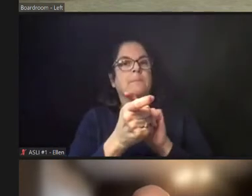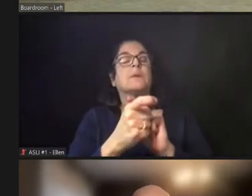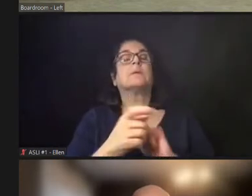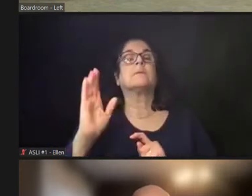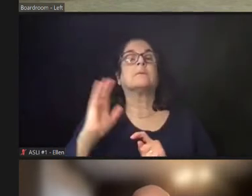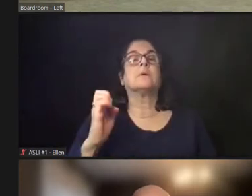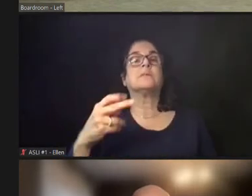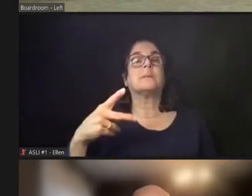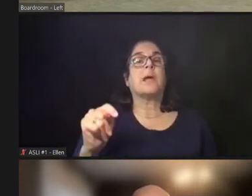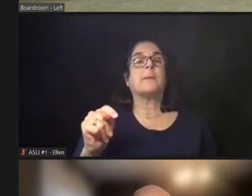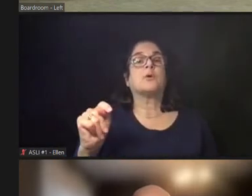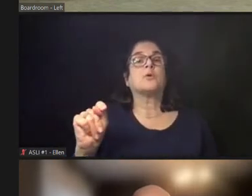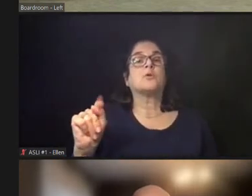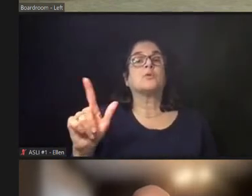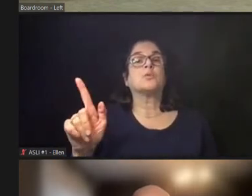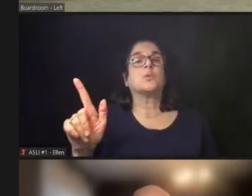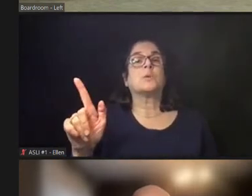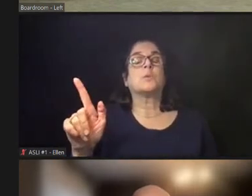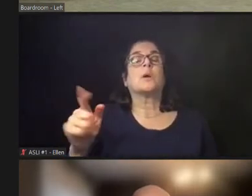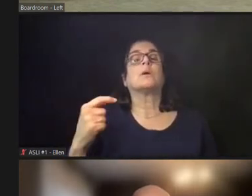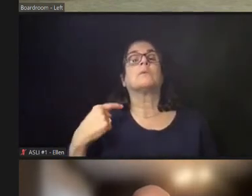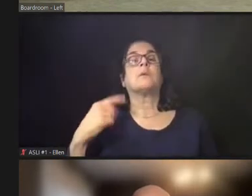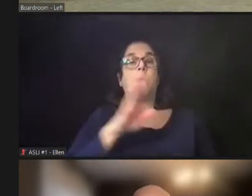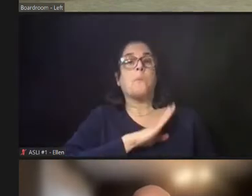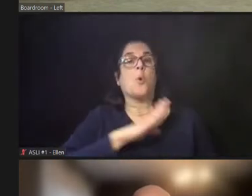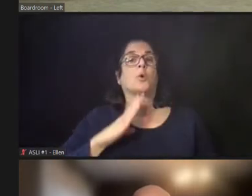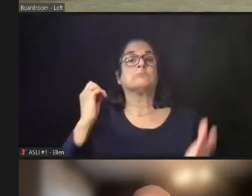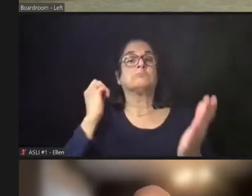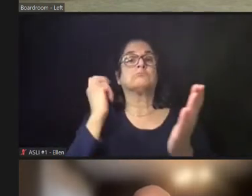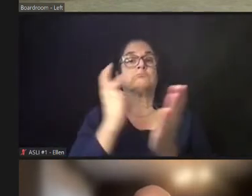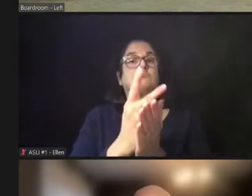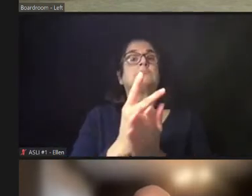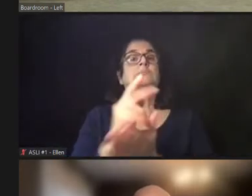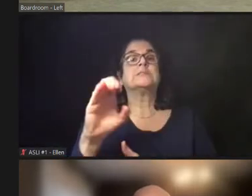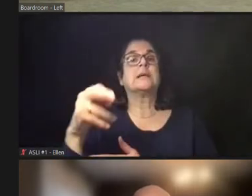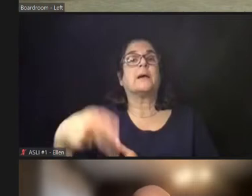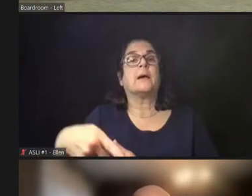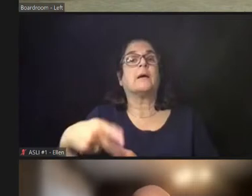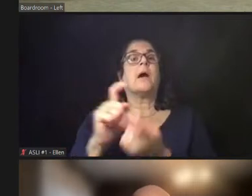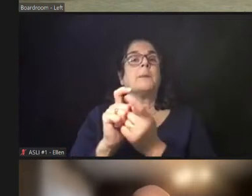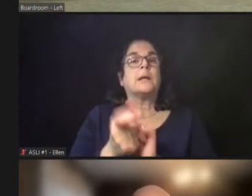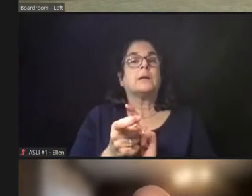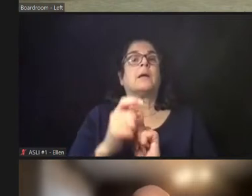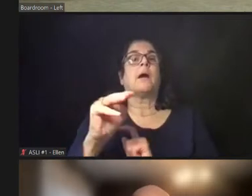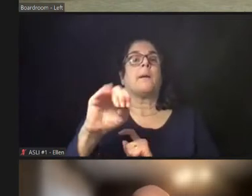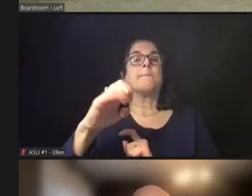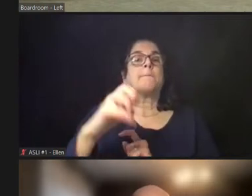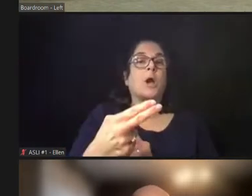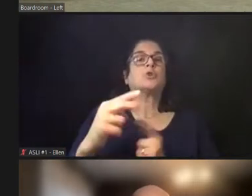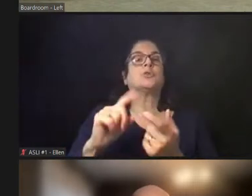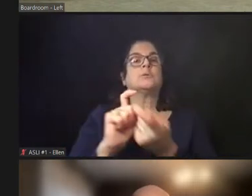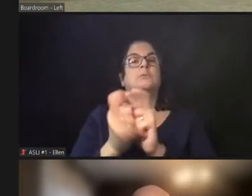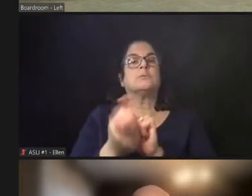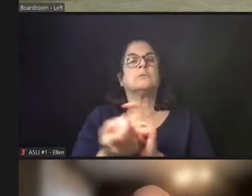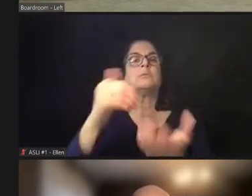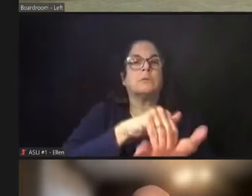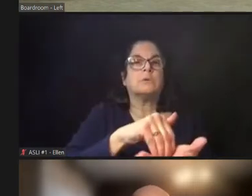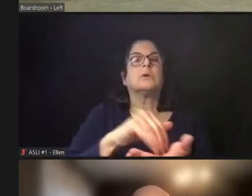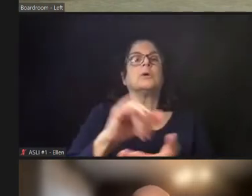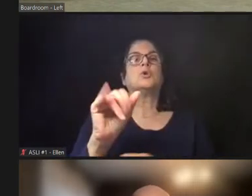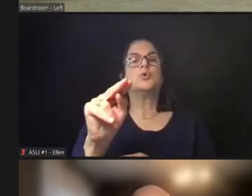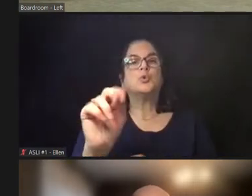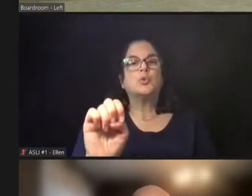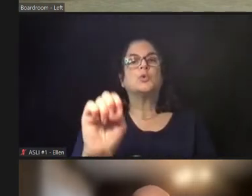this $3.5 billion CIP, which was amended in March, June, and August, and we're now proposing a final closing amendment